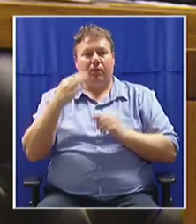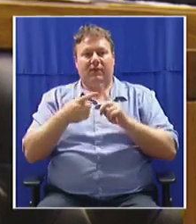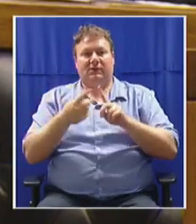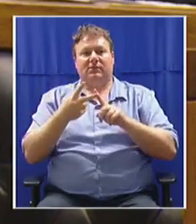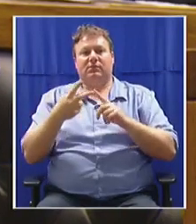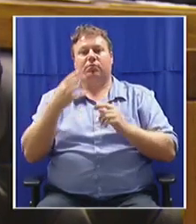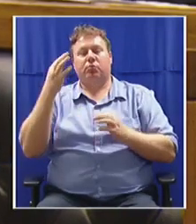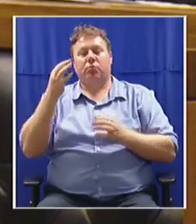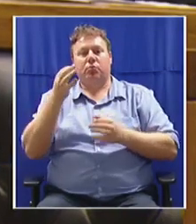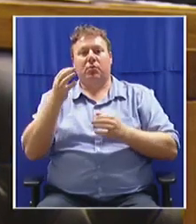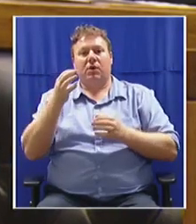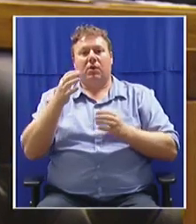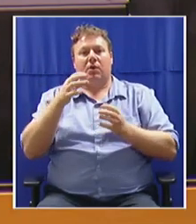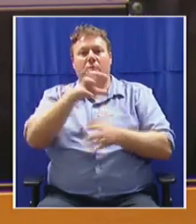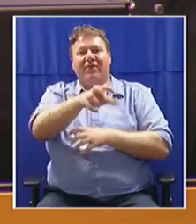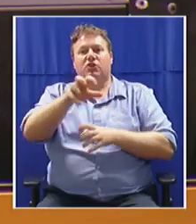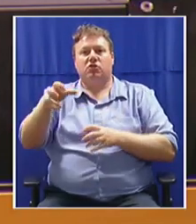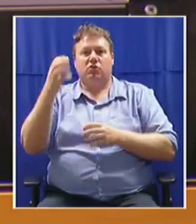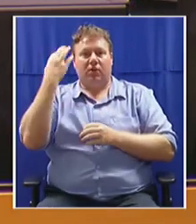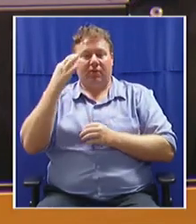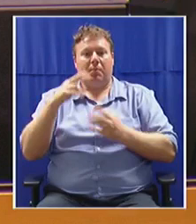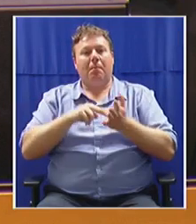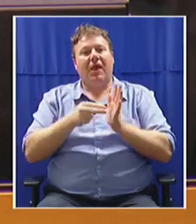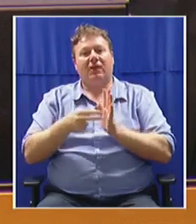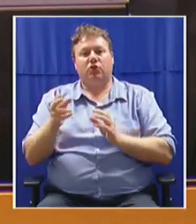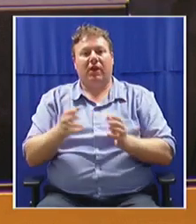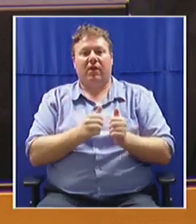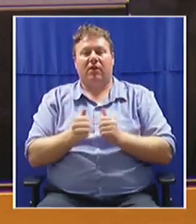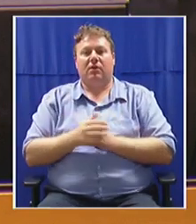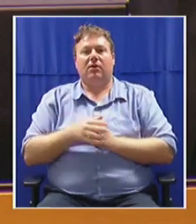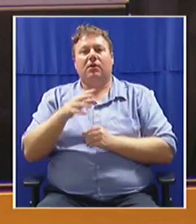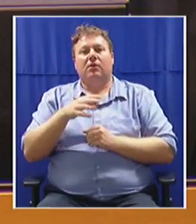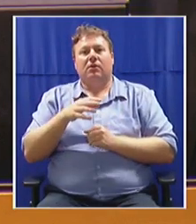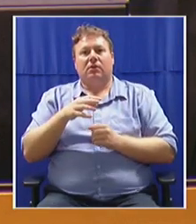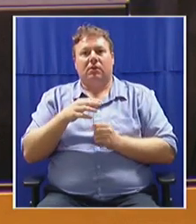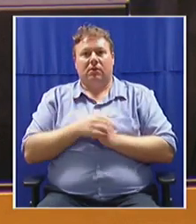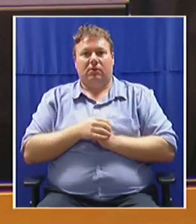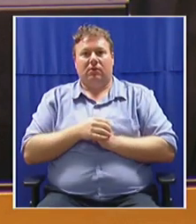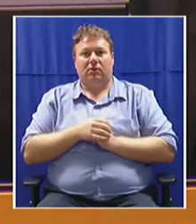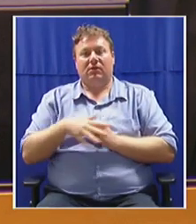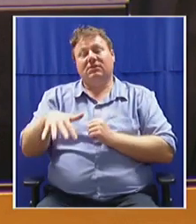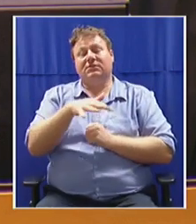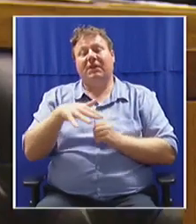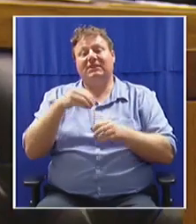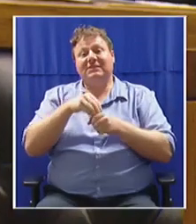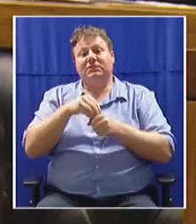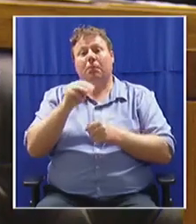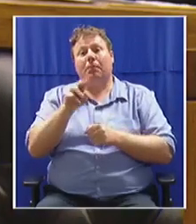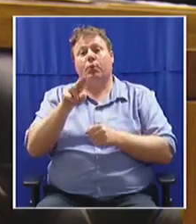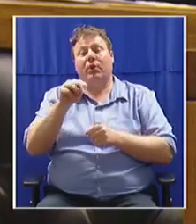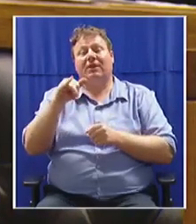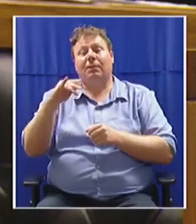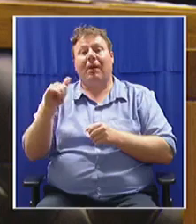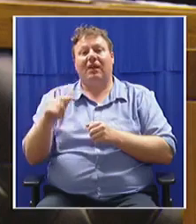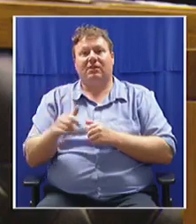together because we are planning on a space that exists in a municipality. If we